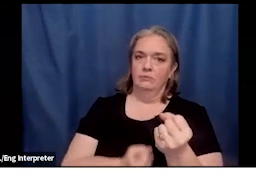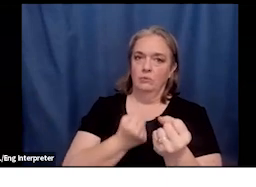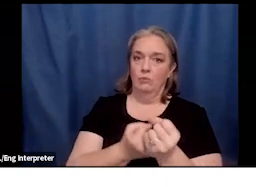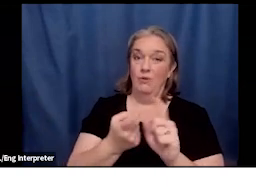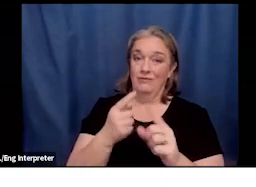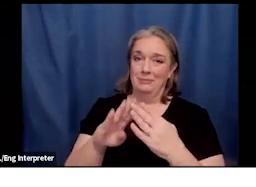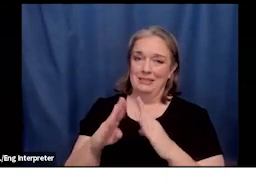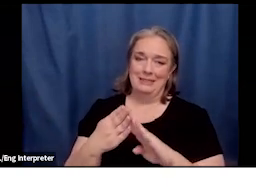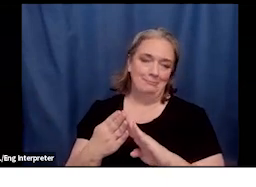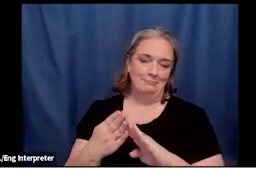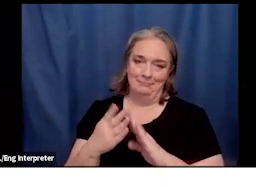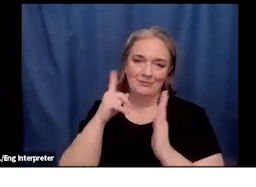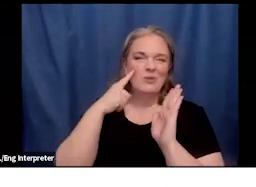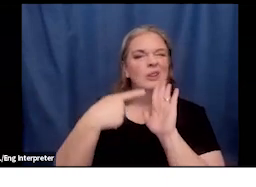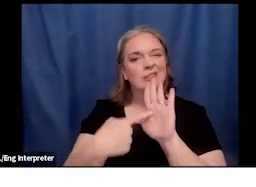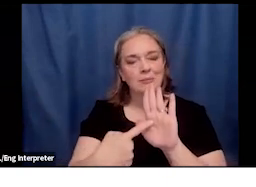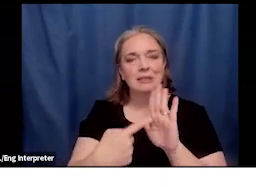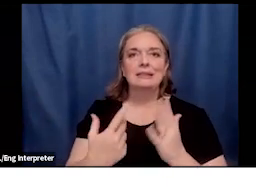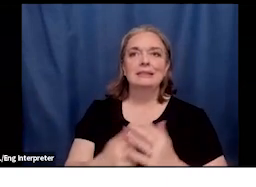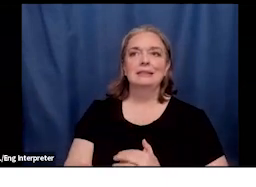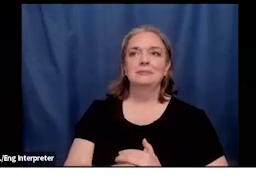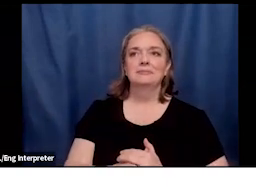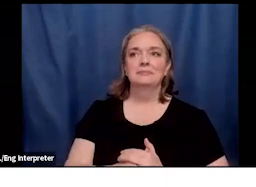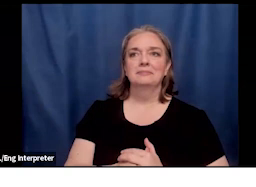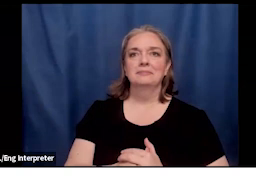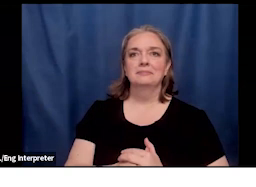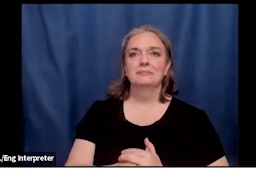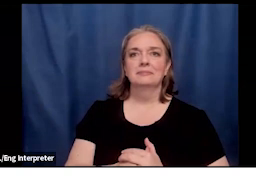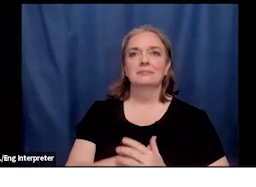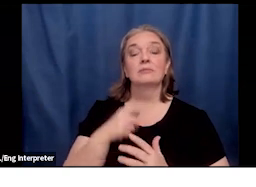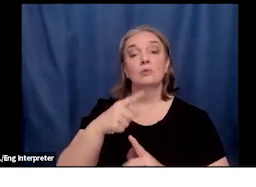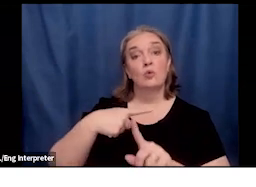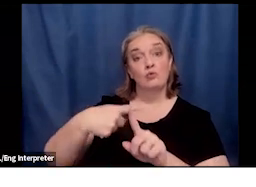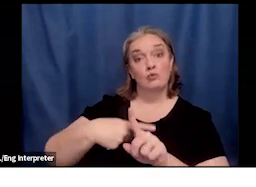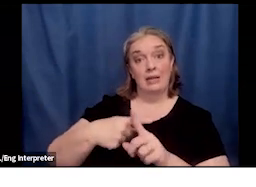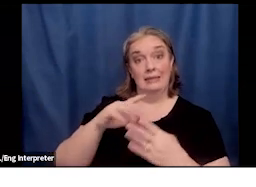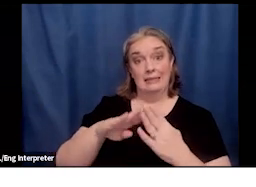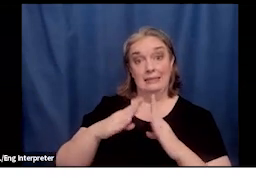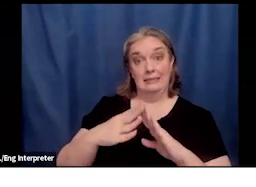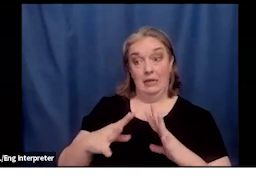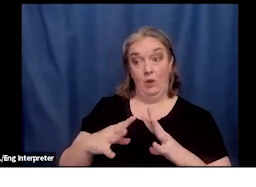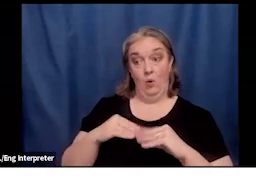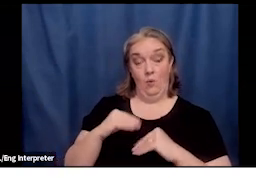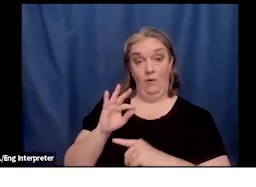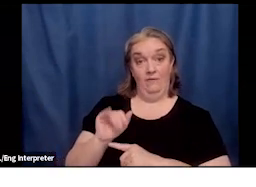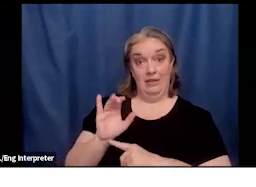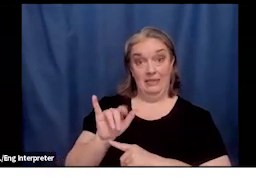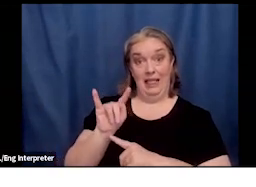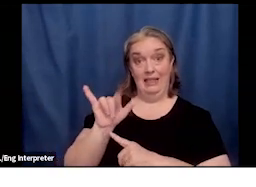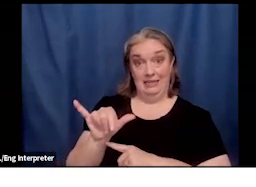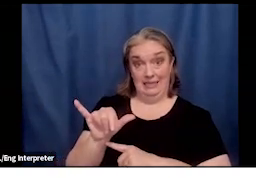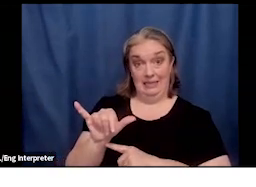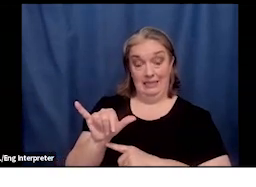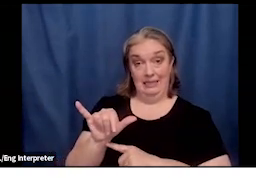Boise, for example, if your organization is renting a city-owned facility and